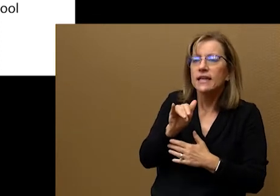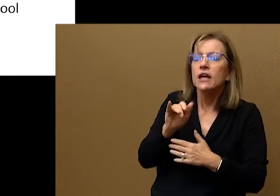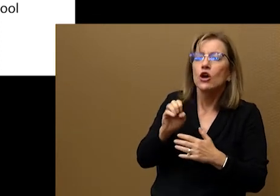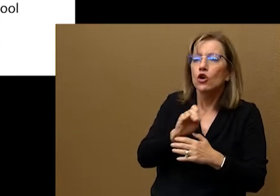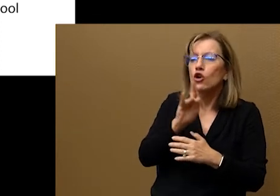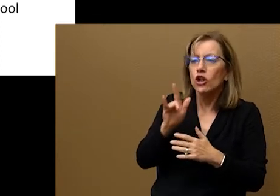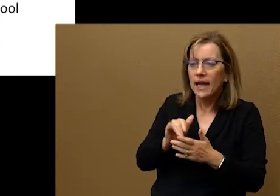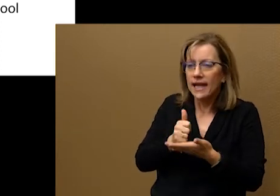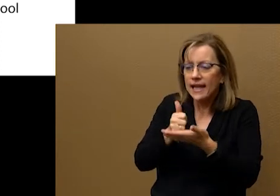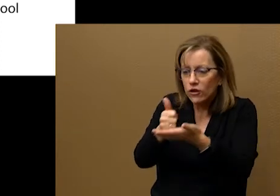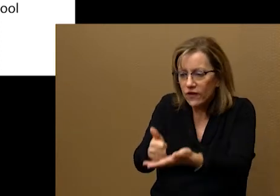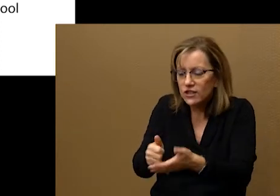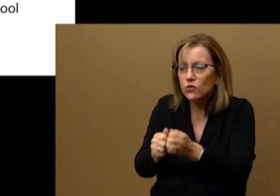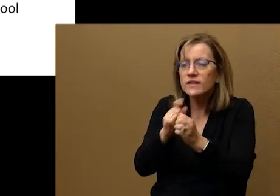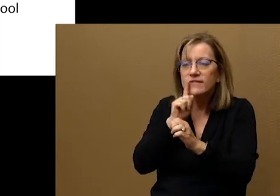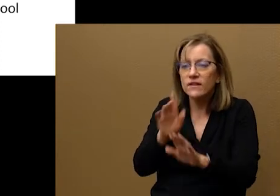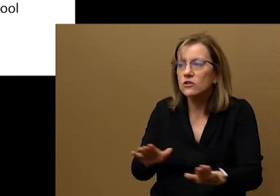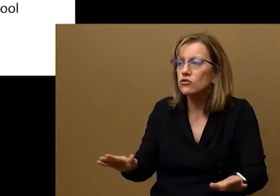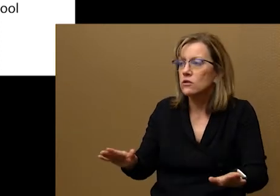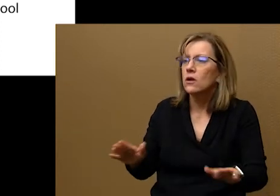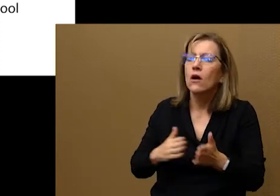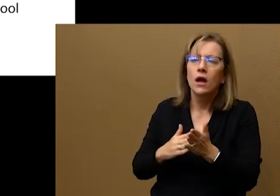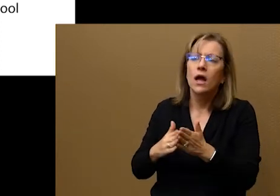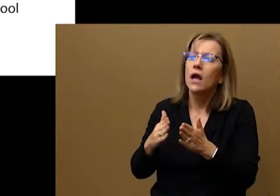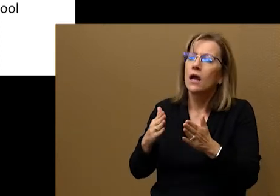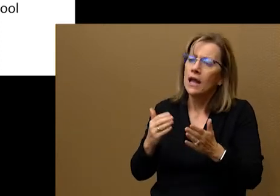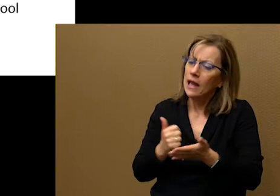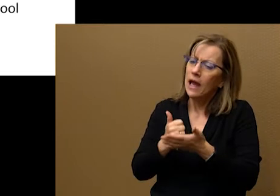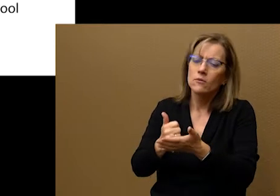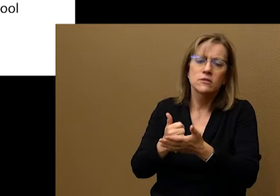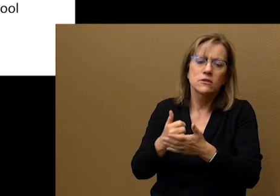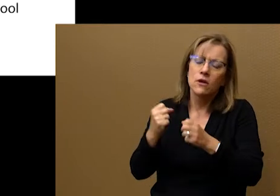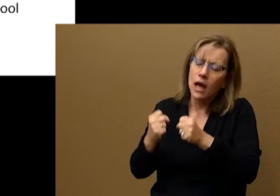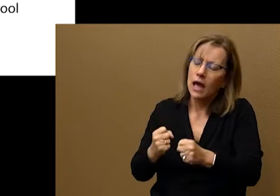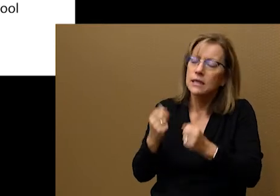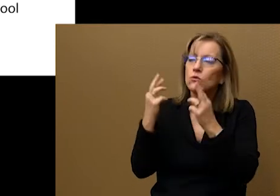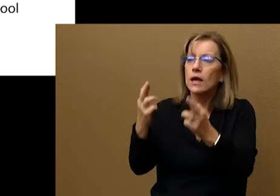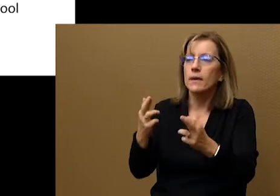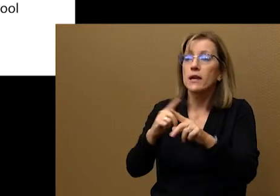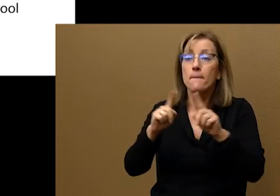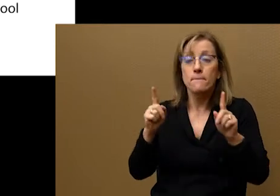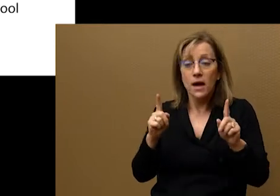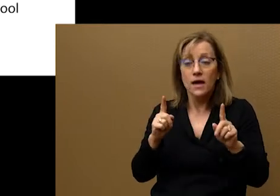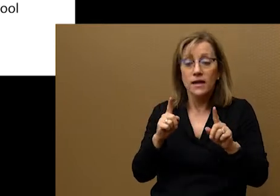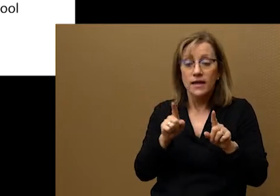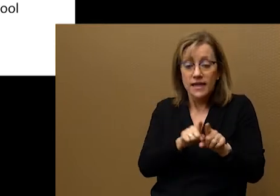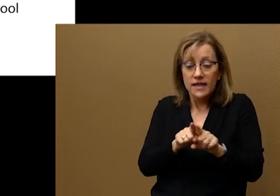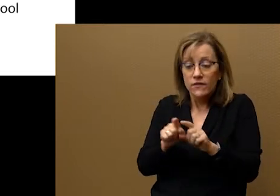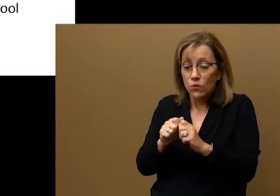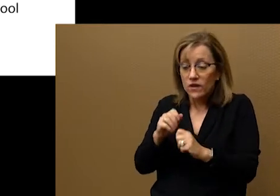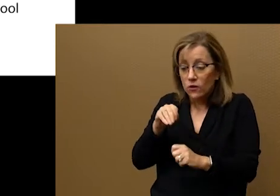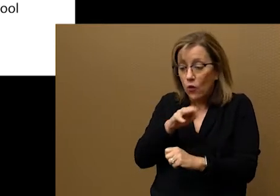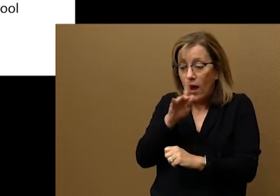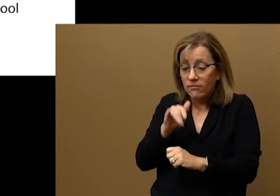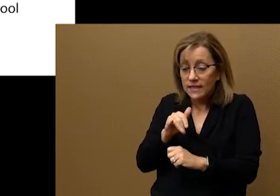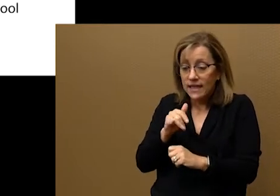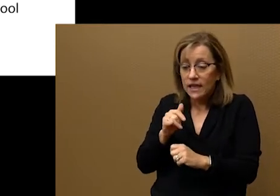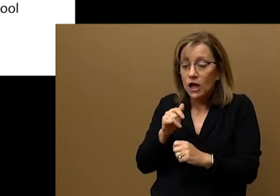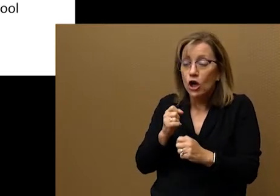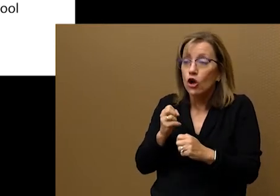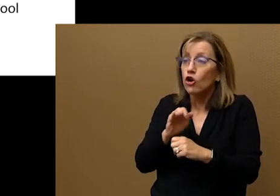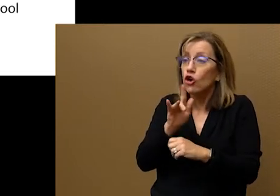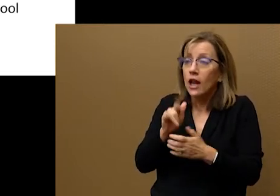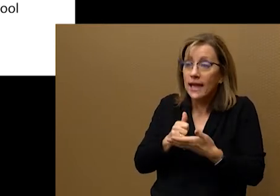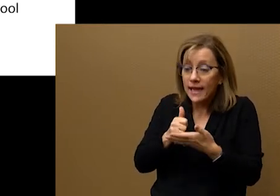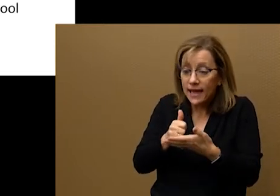early intervention with deaf children. It can help. It often does help. It's highly recommended. But even with quality